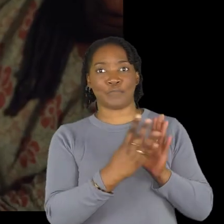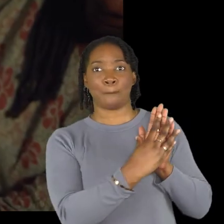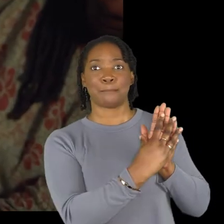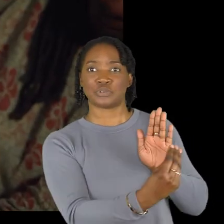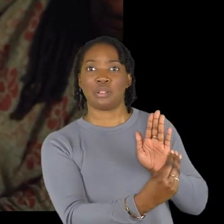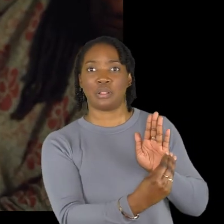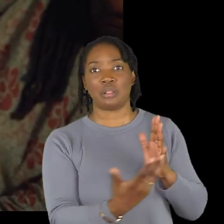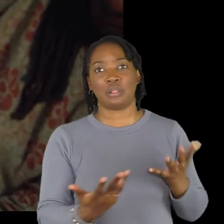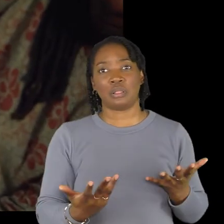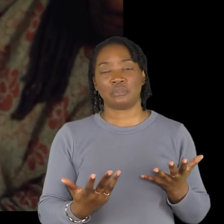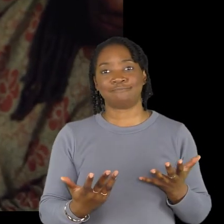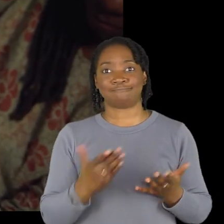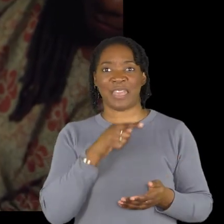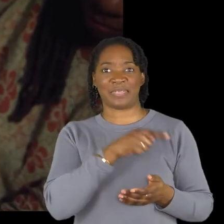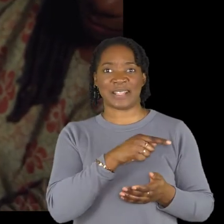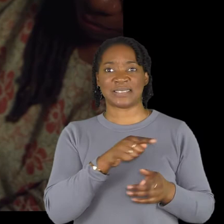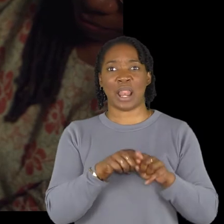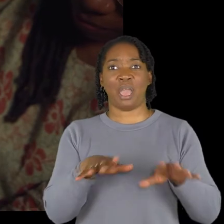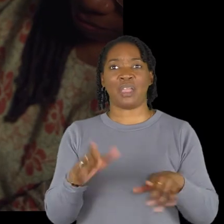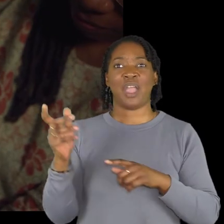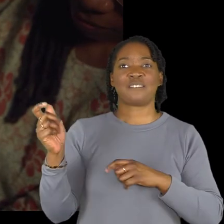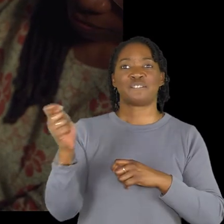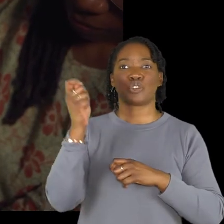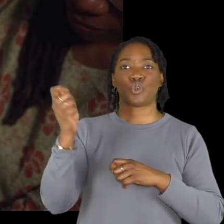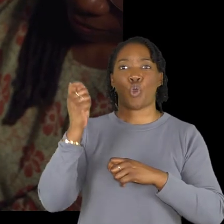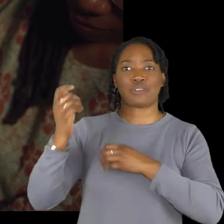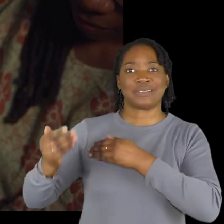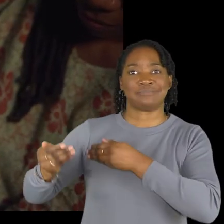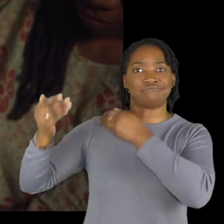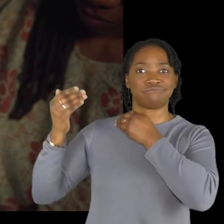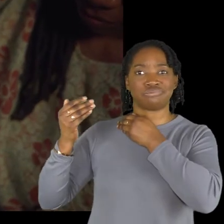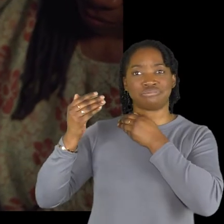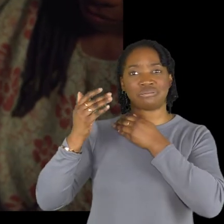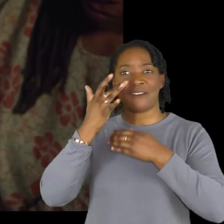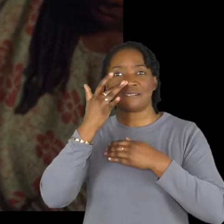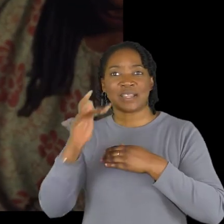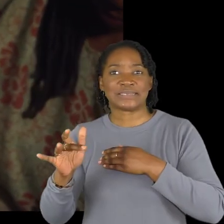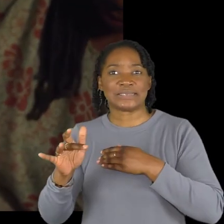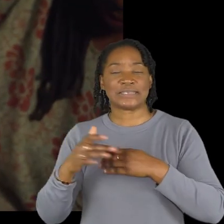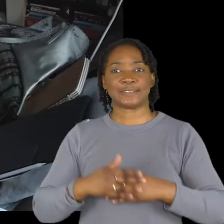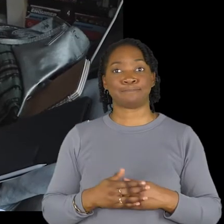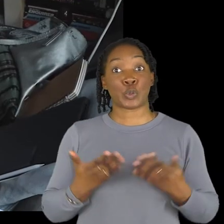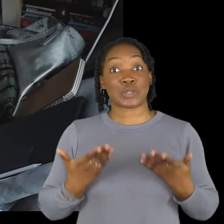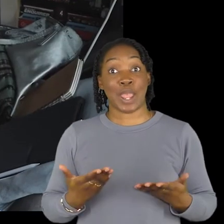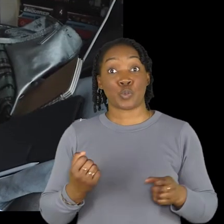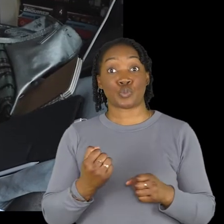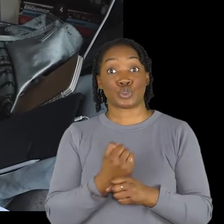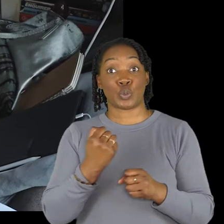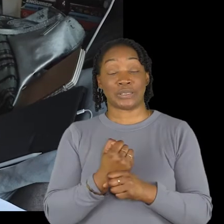that's a Victorian fantasy. We're now doing something